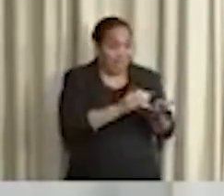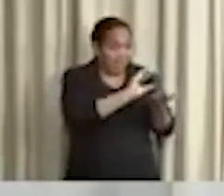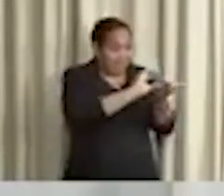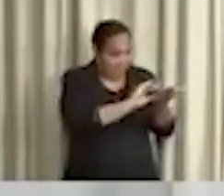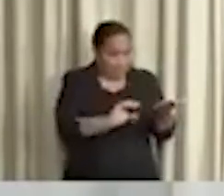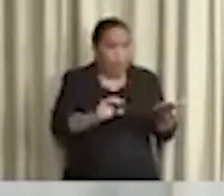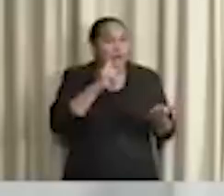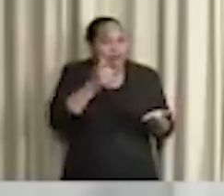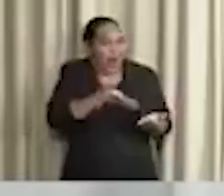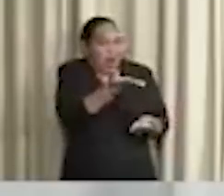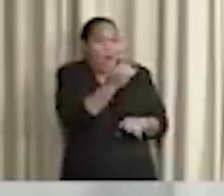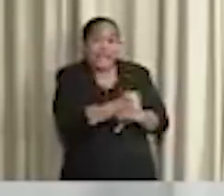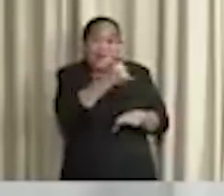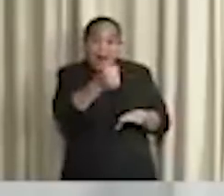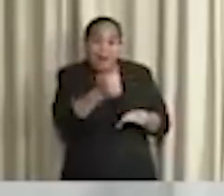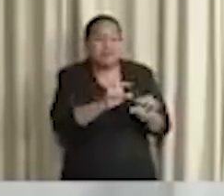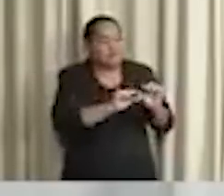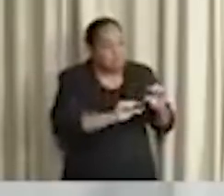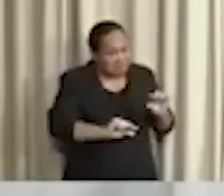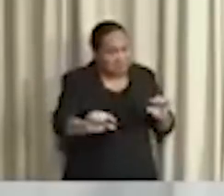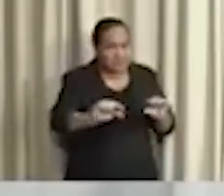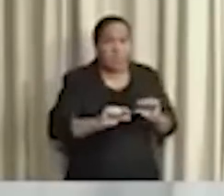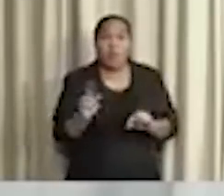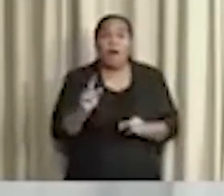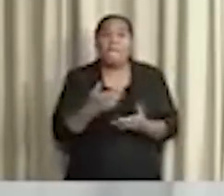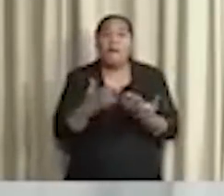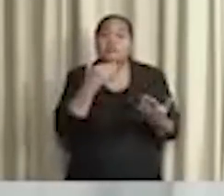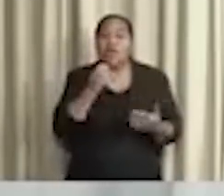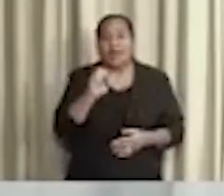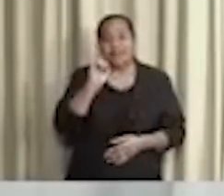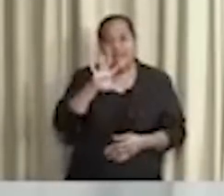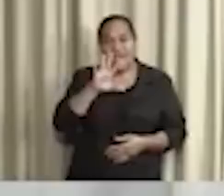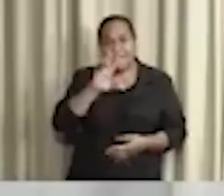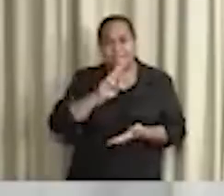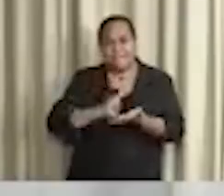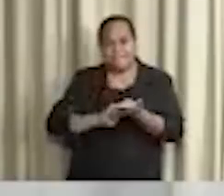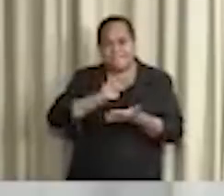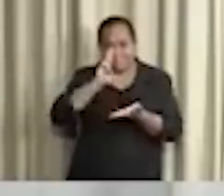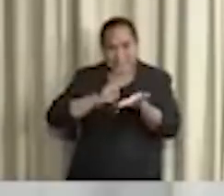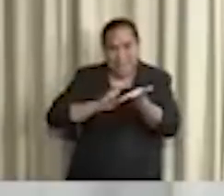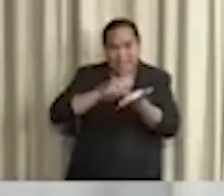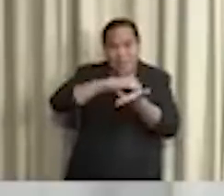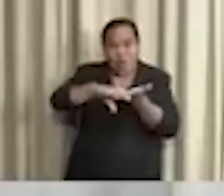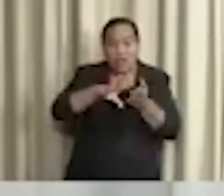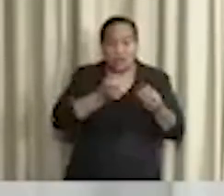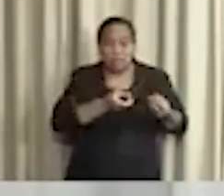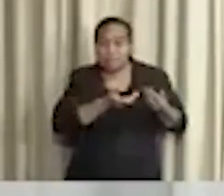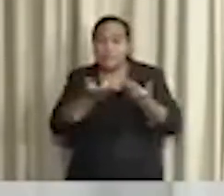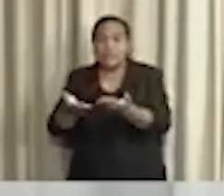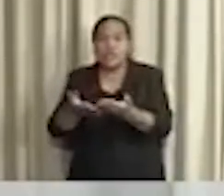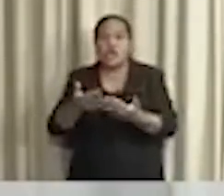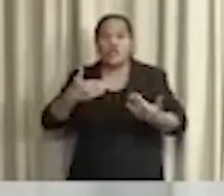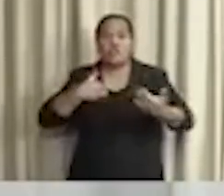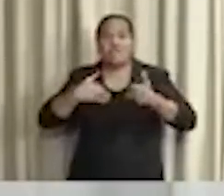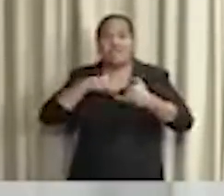immediately release an initial amount of $10 million to the University of the South Pacific. Going